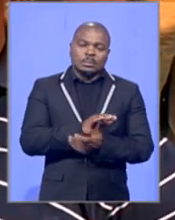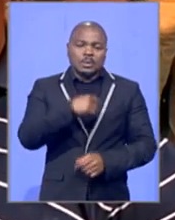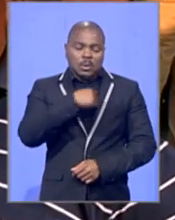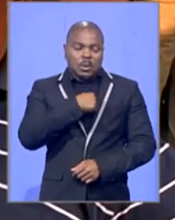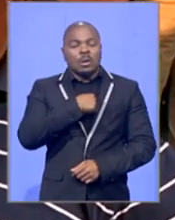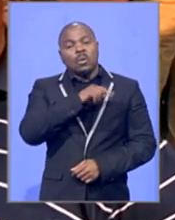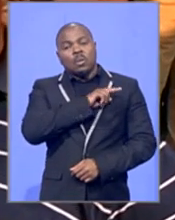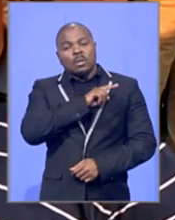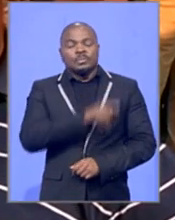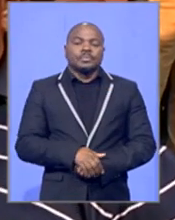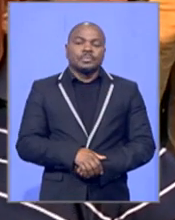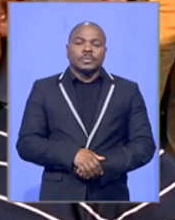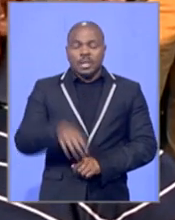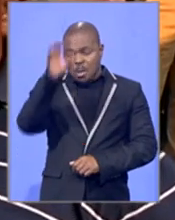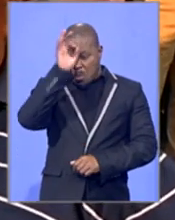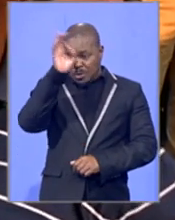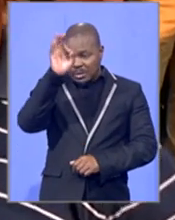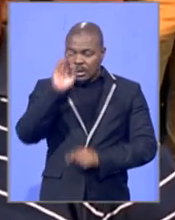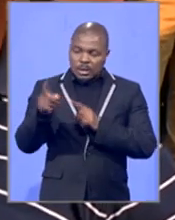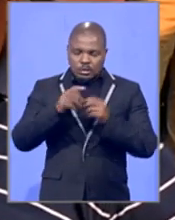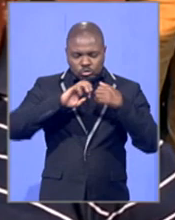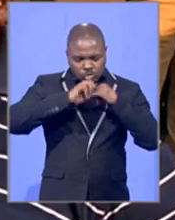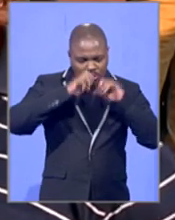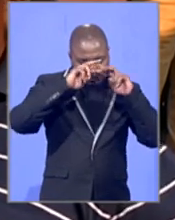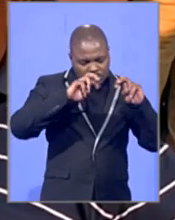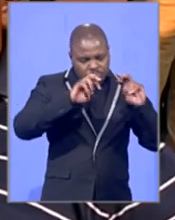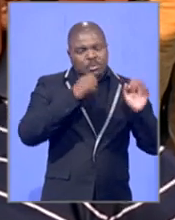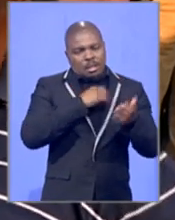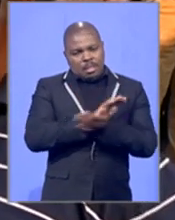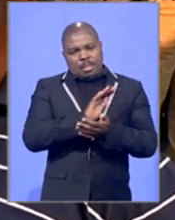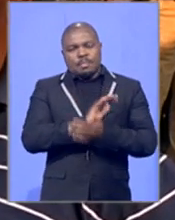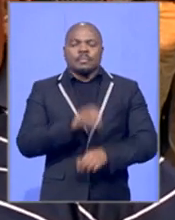o re se se ya mothabisha ka gore maphodisa a shogana le pharela ye